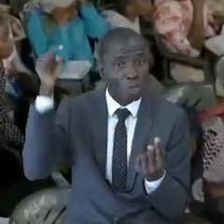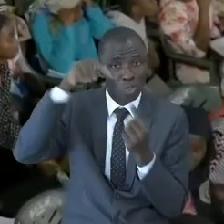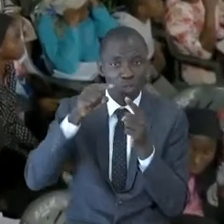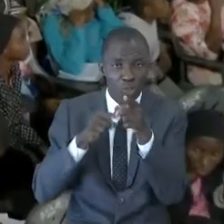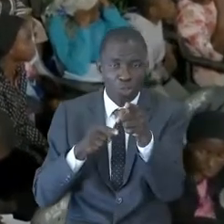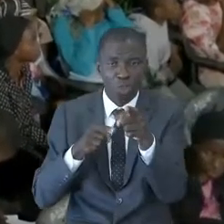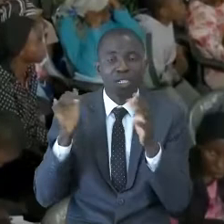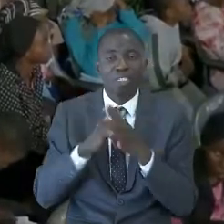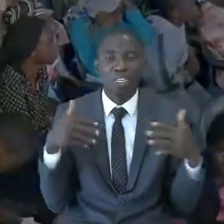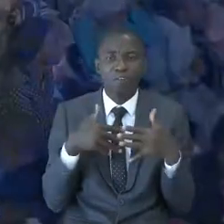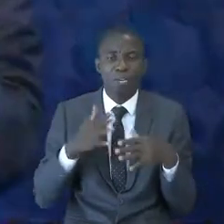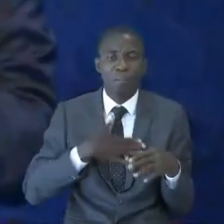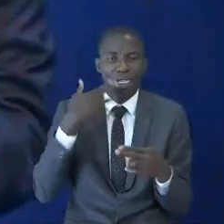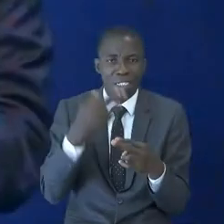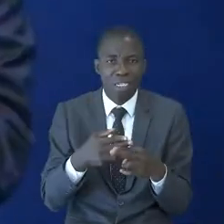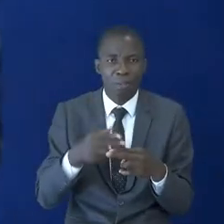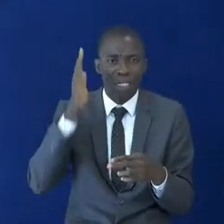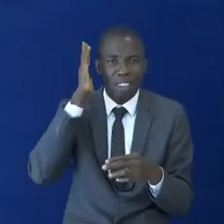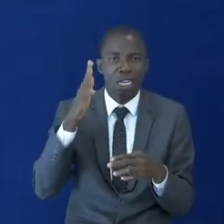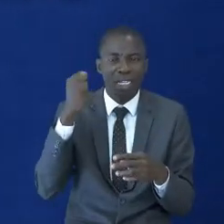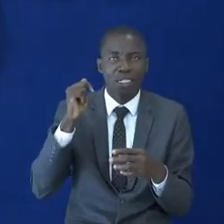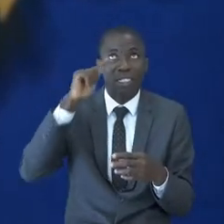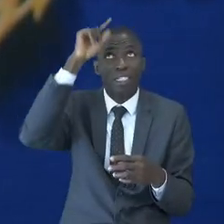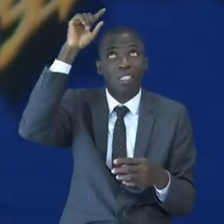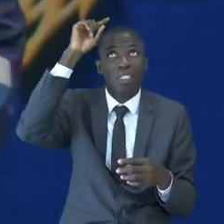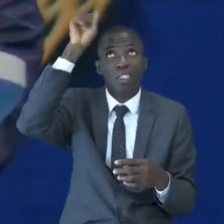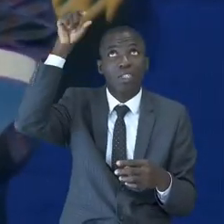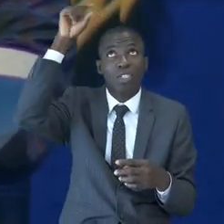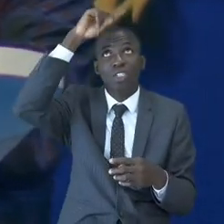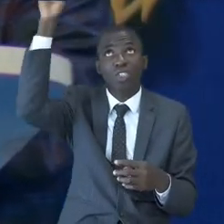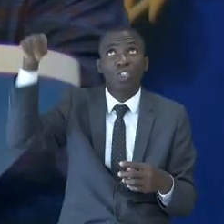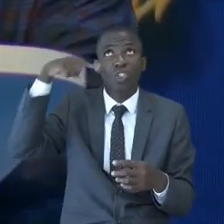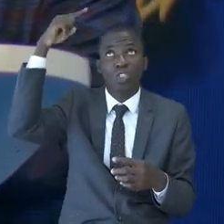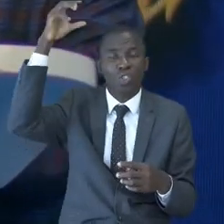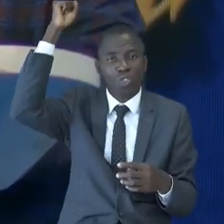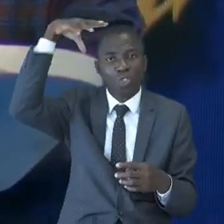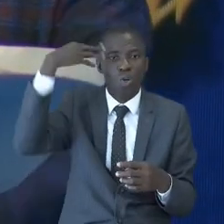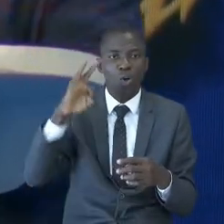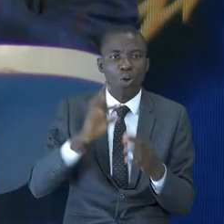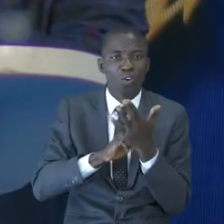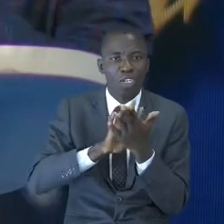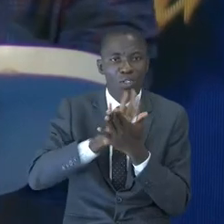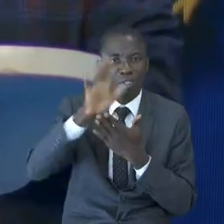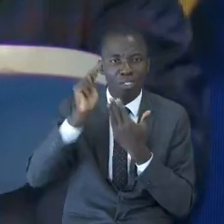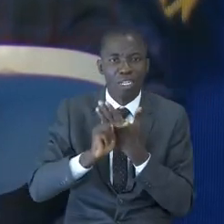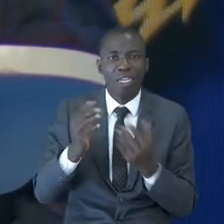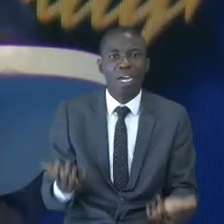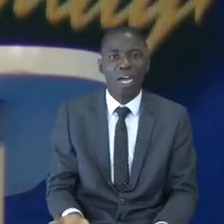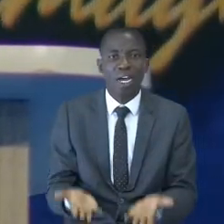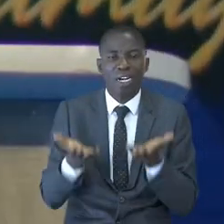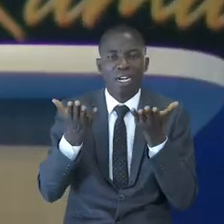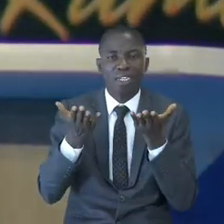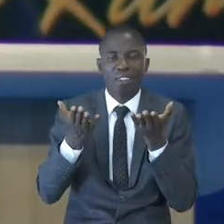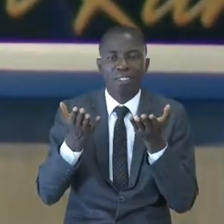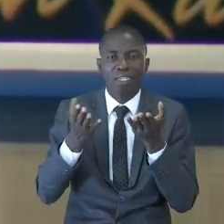that fear my name shall the Son of Righteousness arise. And